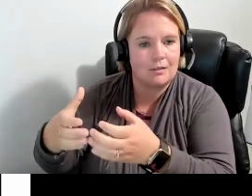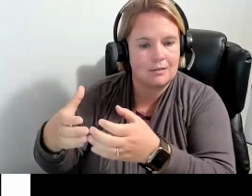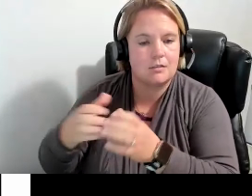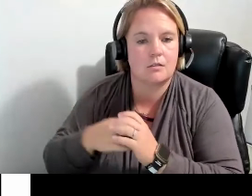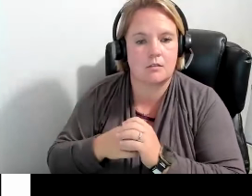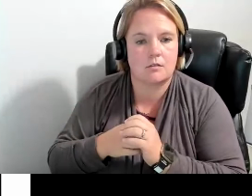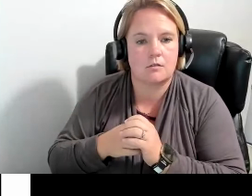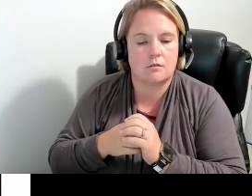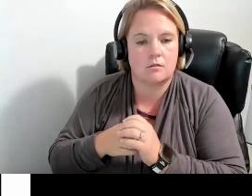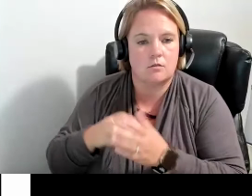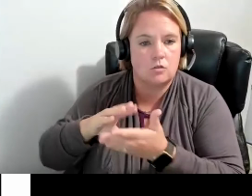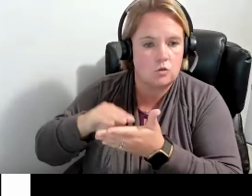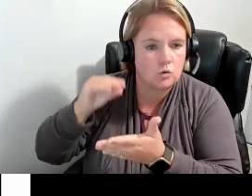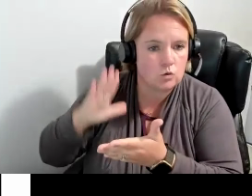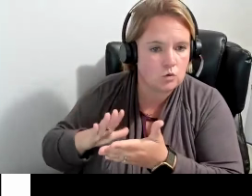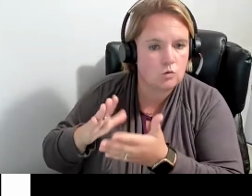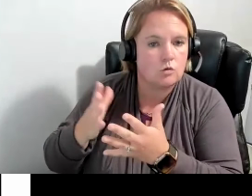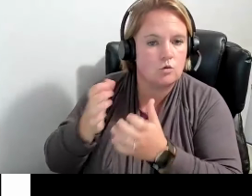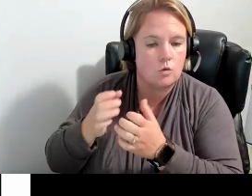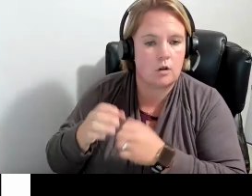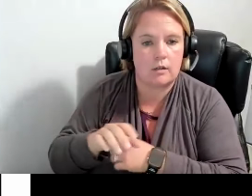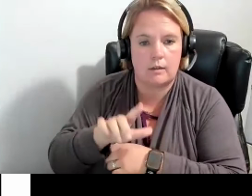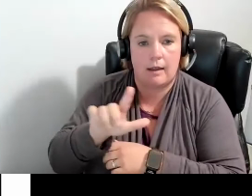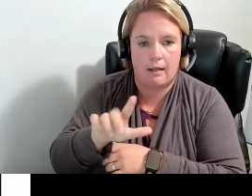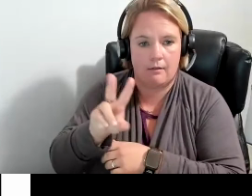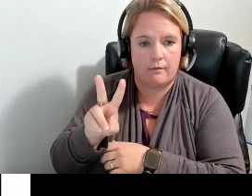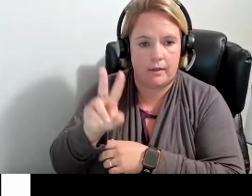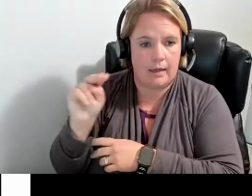going through, like, who want to pursue their LVN program,